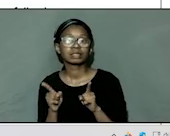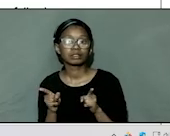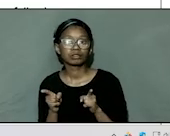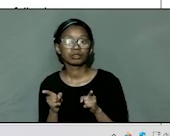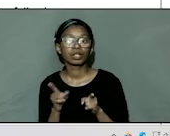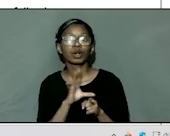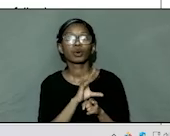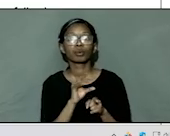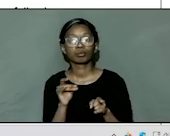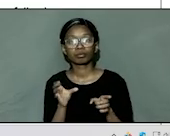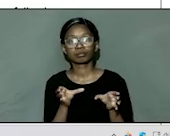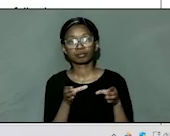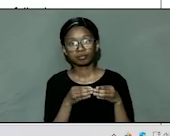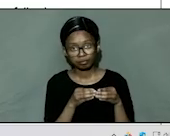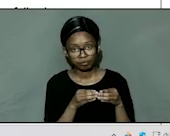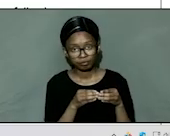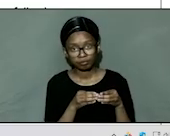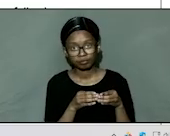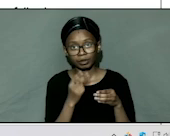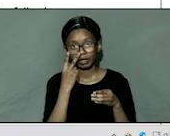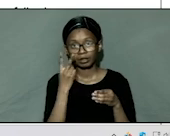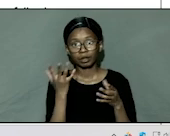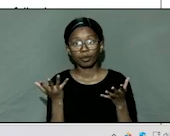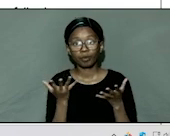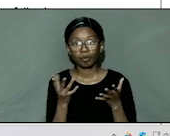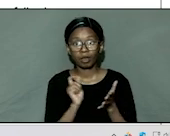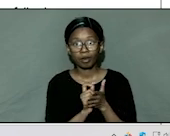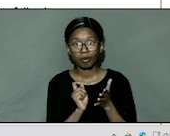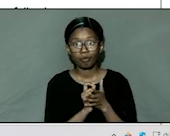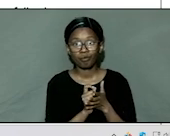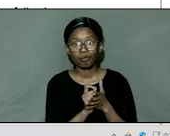species? The last bullet.